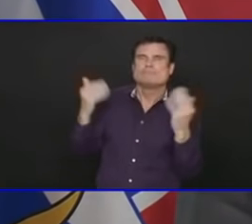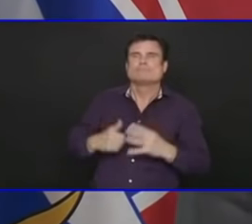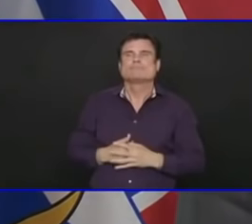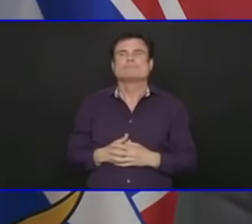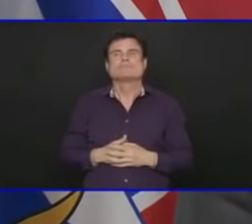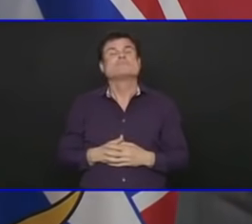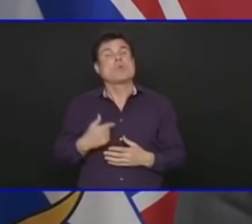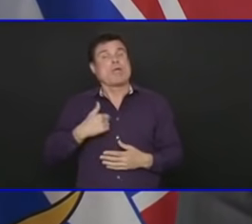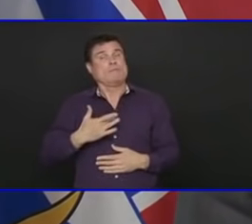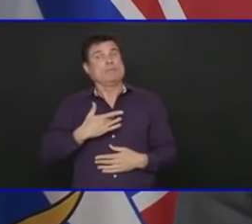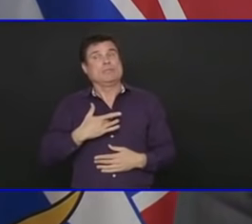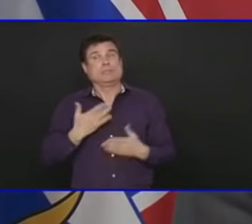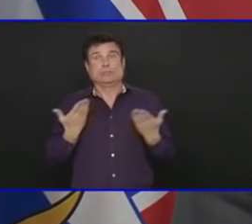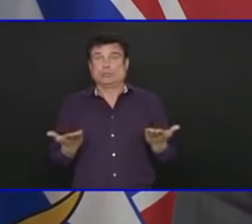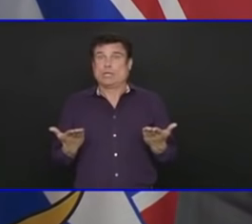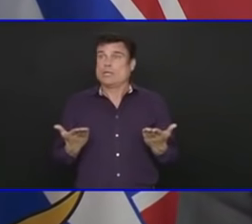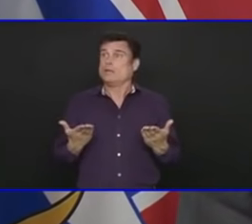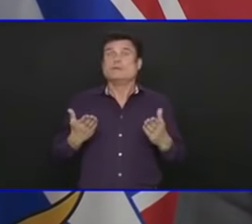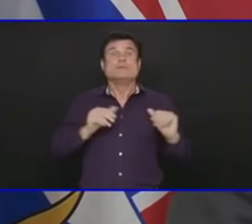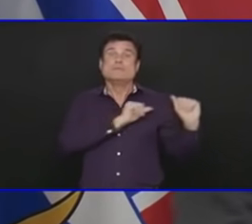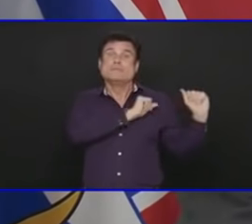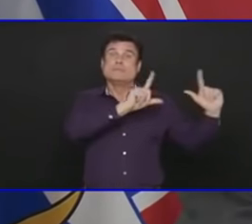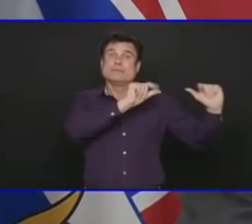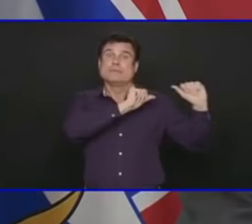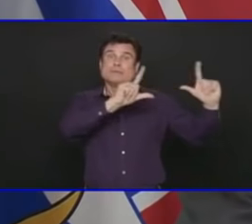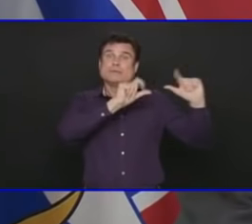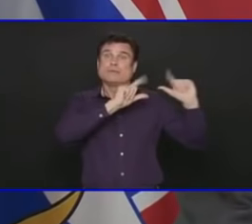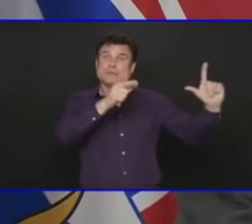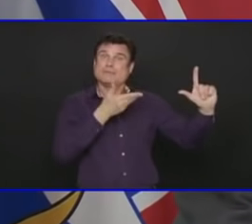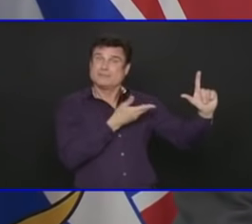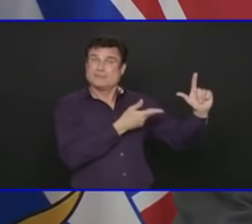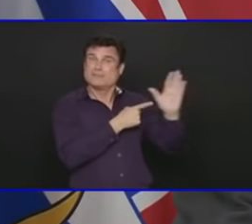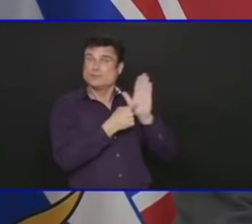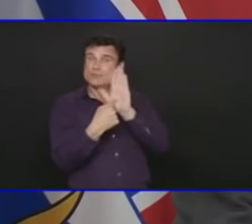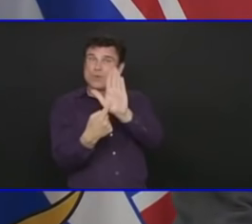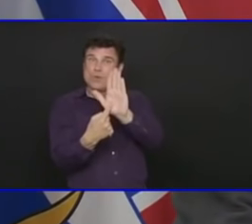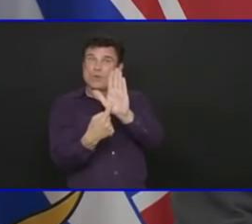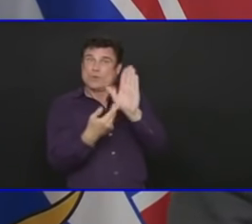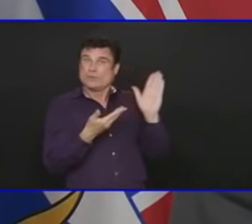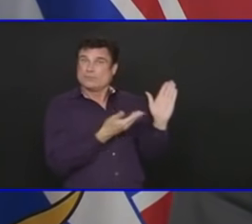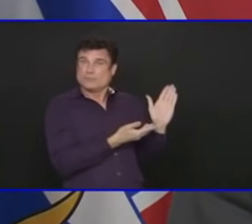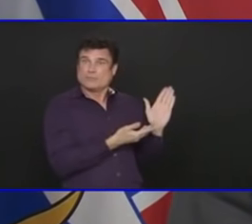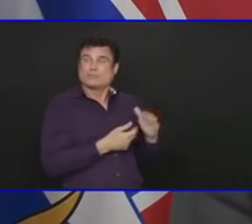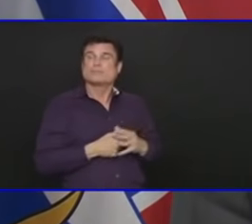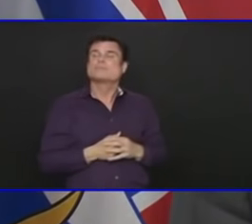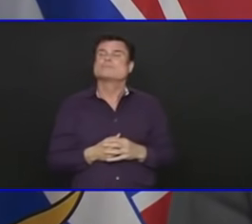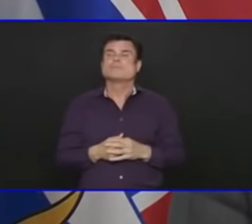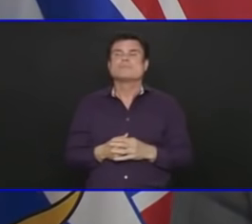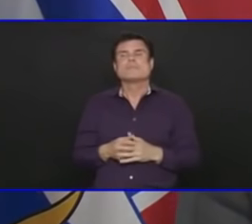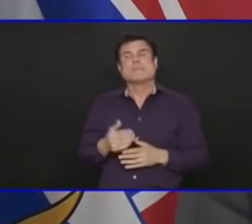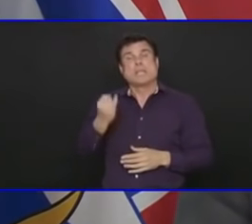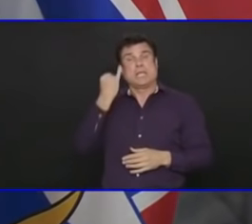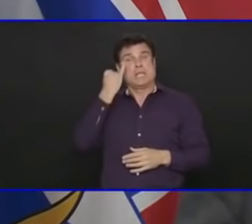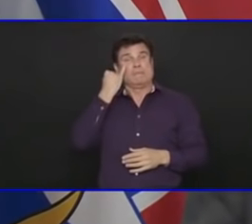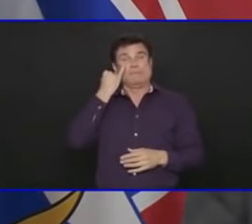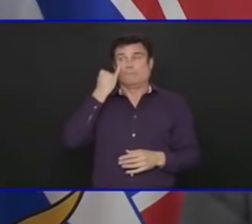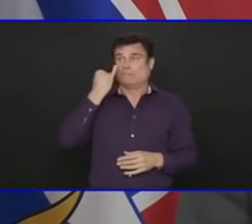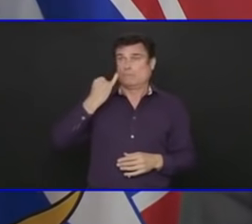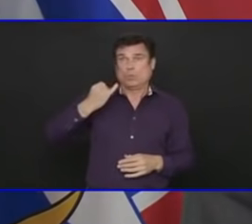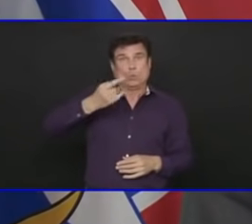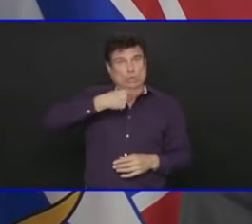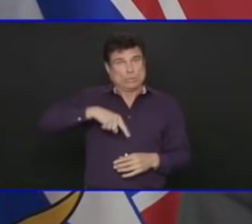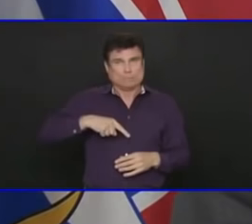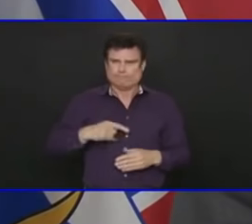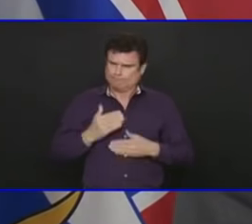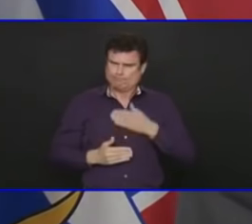100% committed to working together to fight COVID-19 matters. It matters to the youngest and healthiest of us, as